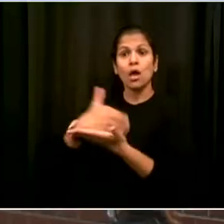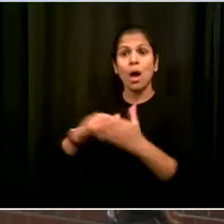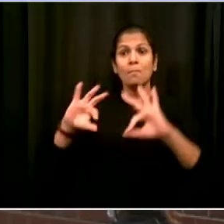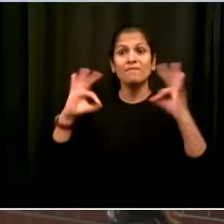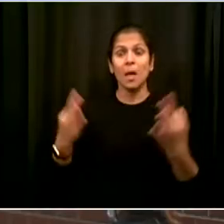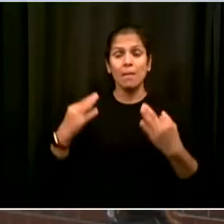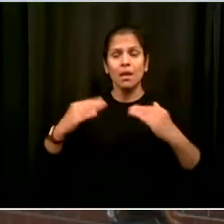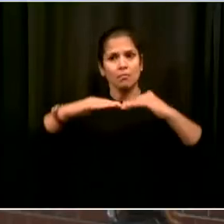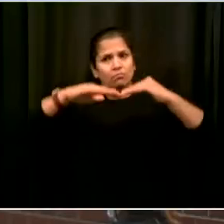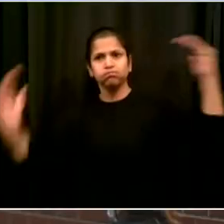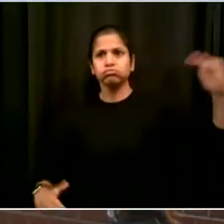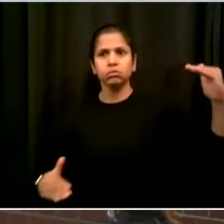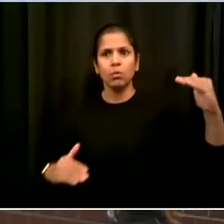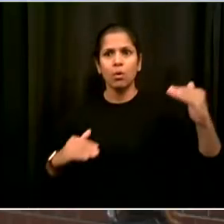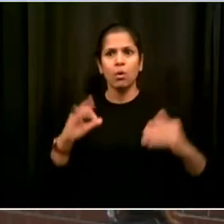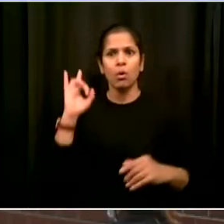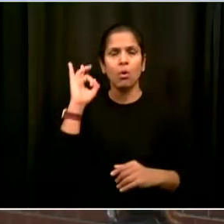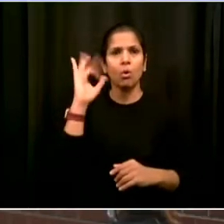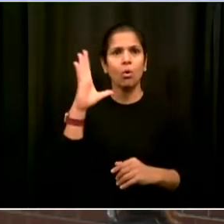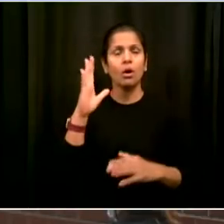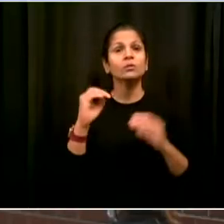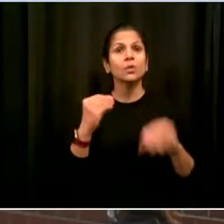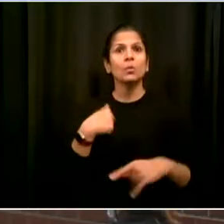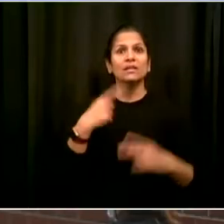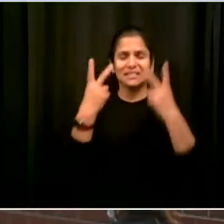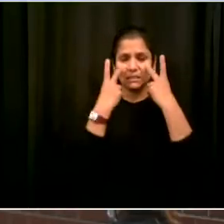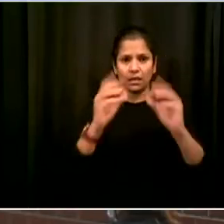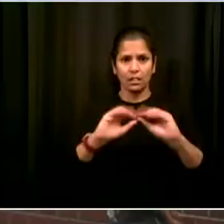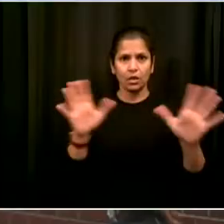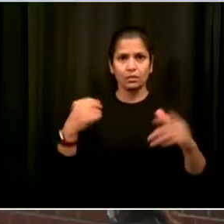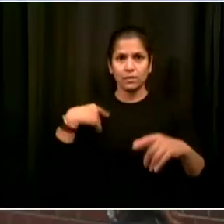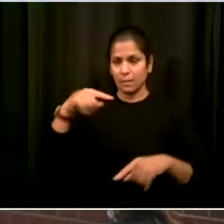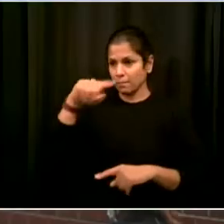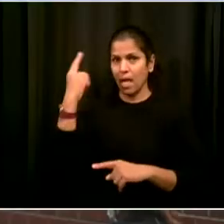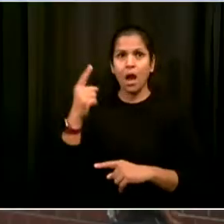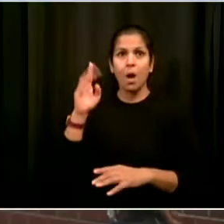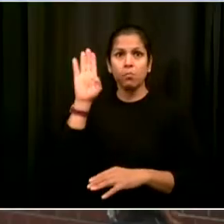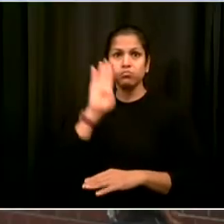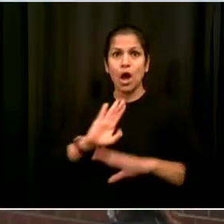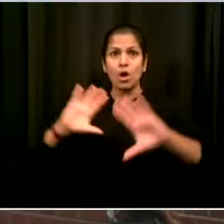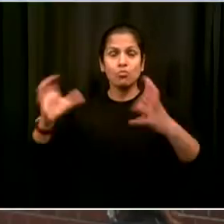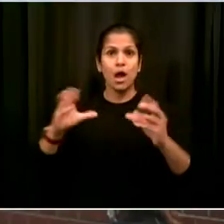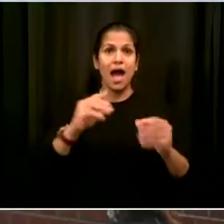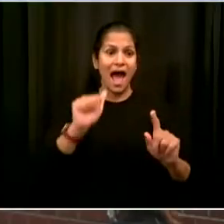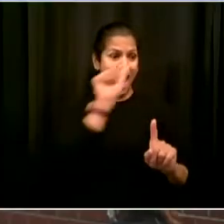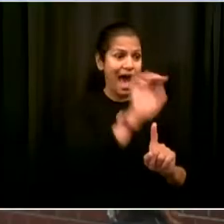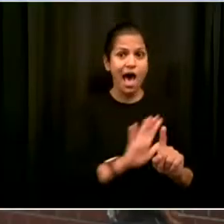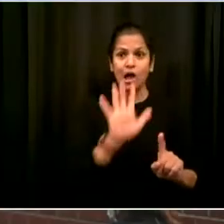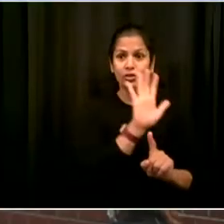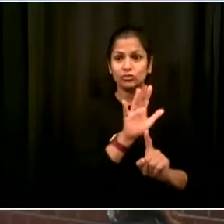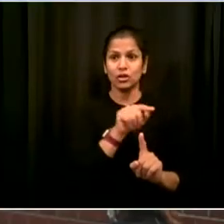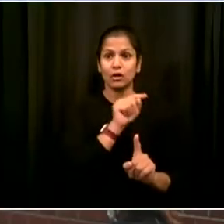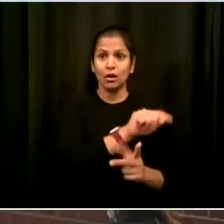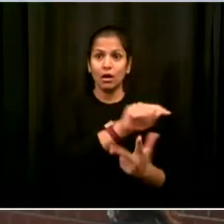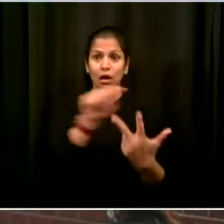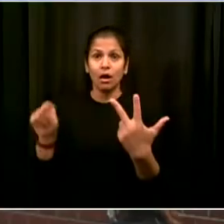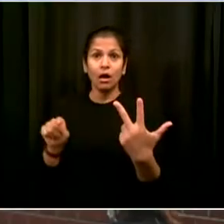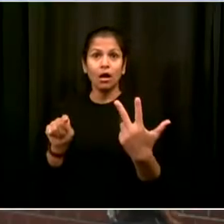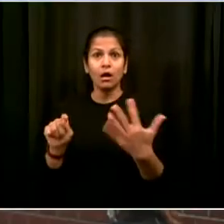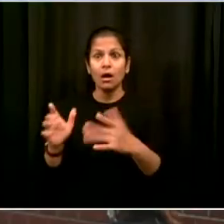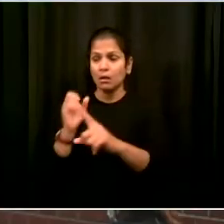crisis. We saw how people did not experience the coronavirus equally. It was all about